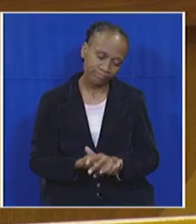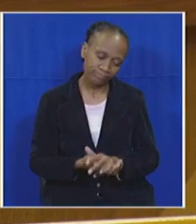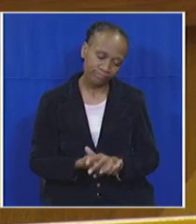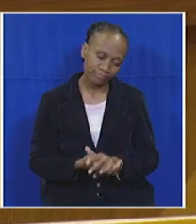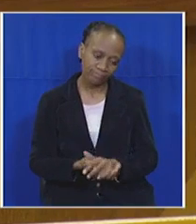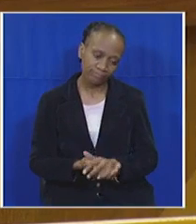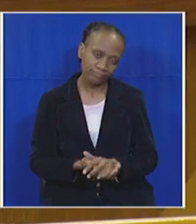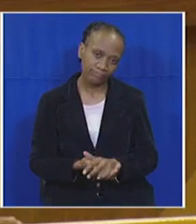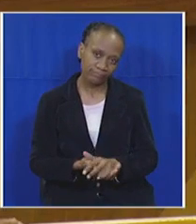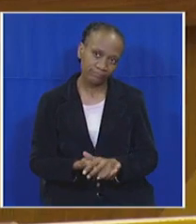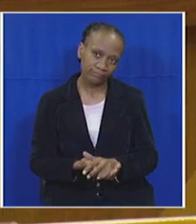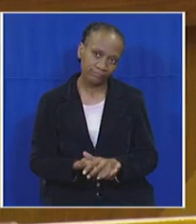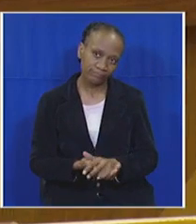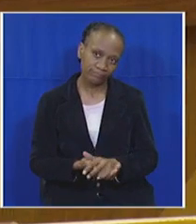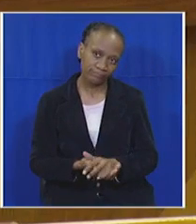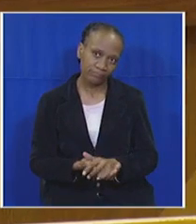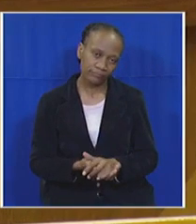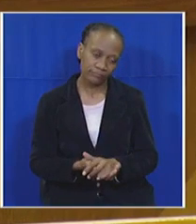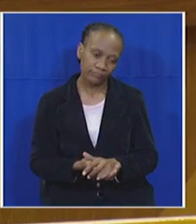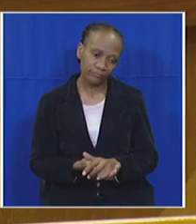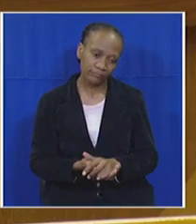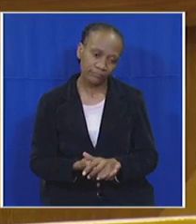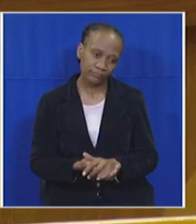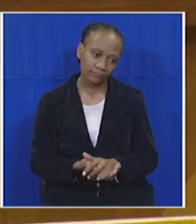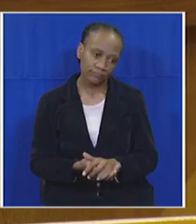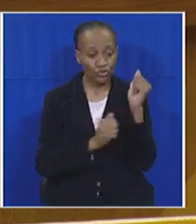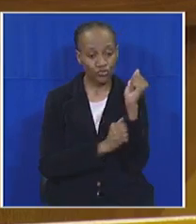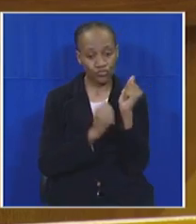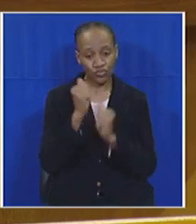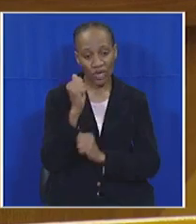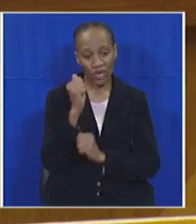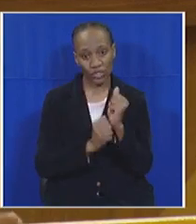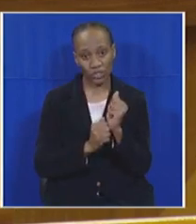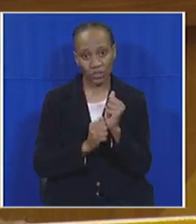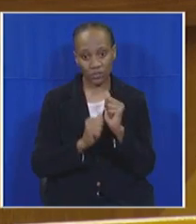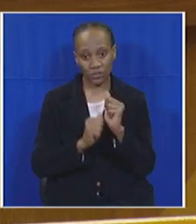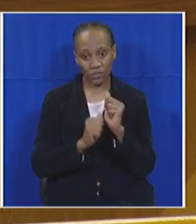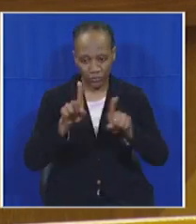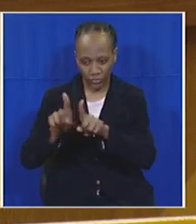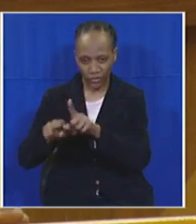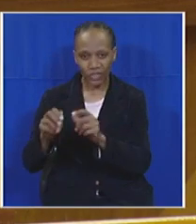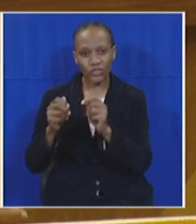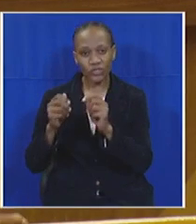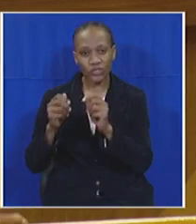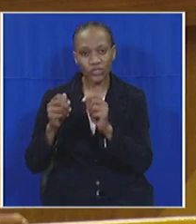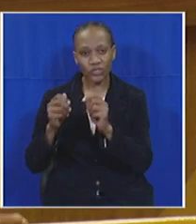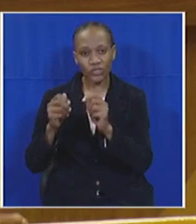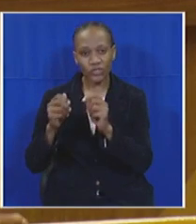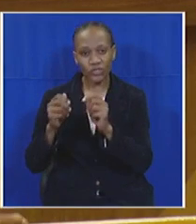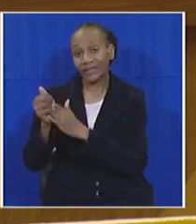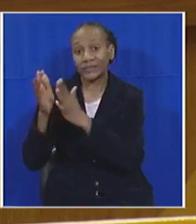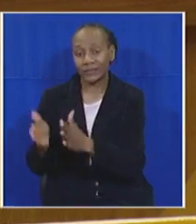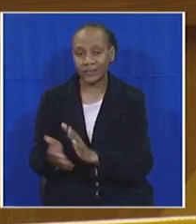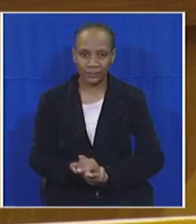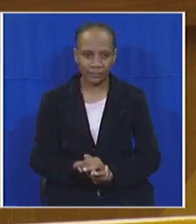lapha ezindunini. Umongameli wezwe wasayina umthetho ogunyazayo ukuthi iy'nduna ziholelwe, kodwa namanje KwaZulu-Natal senenkinga iy'nduna ezinye